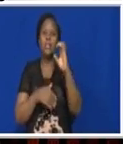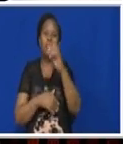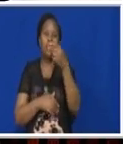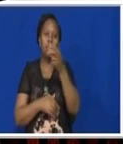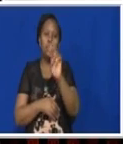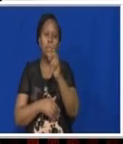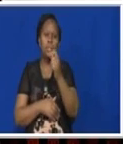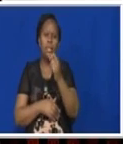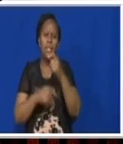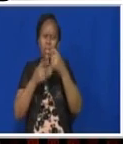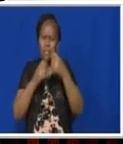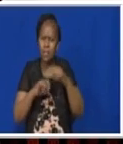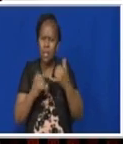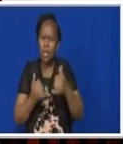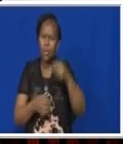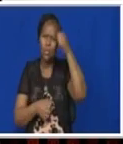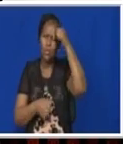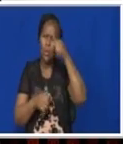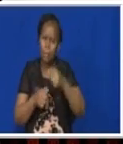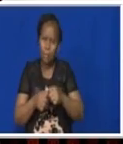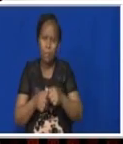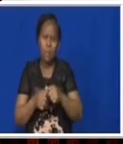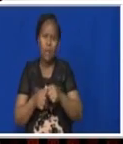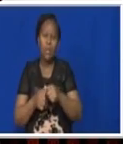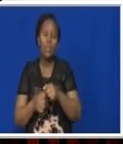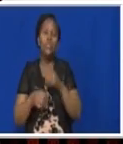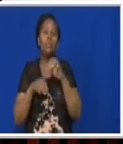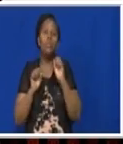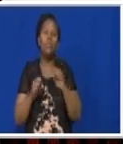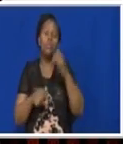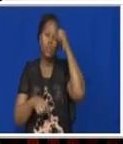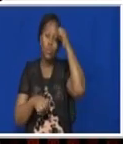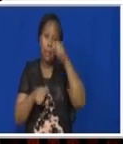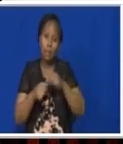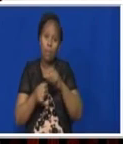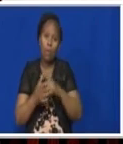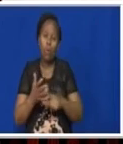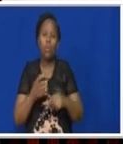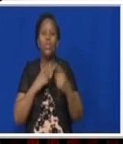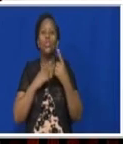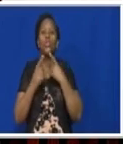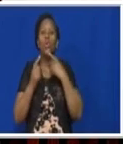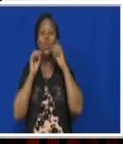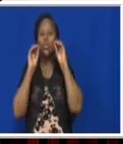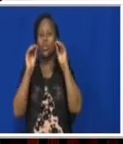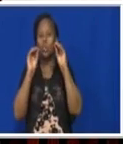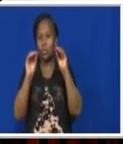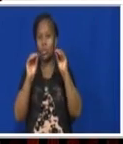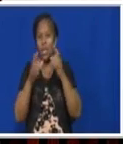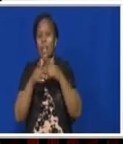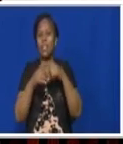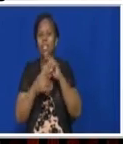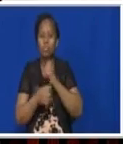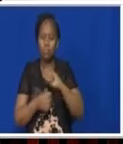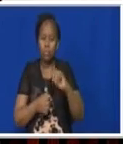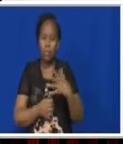Try now to remember, to jog your mind, so that now you can be able to remember what you are taught, and then you write it